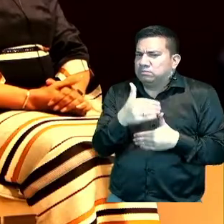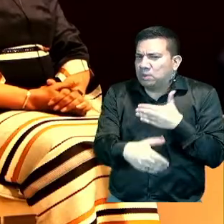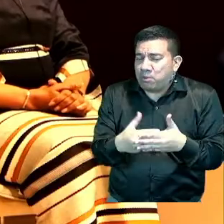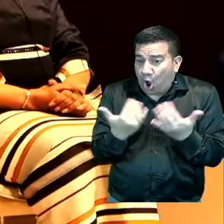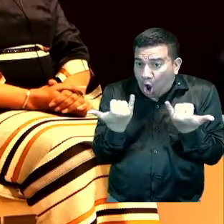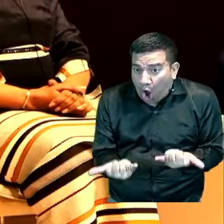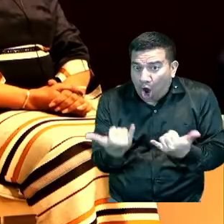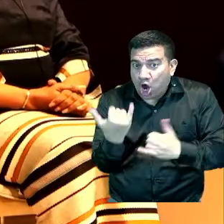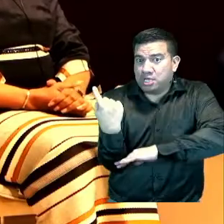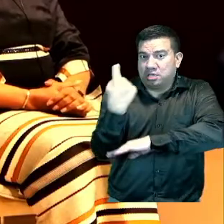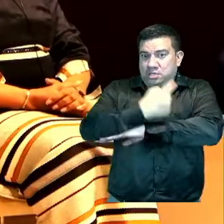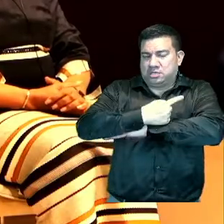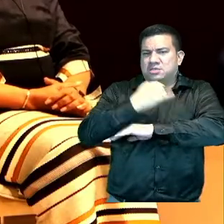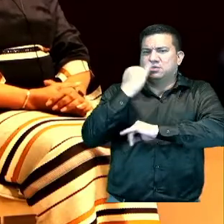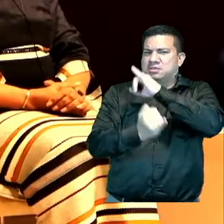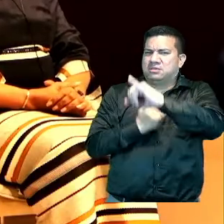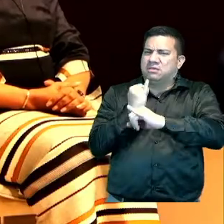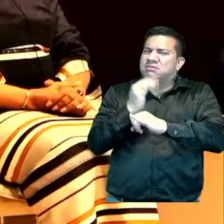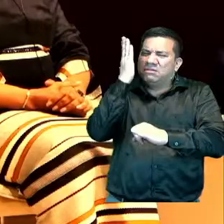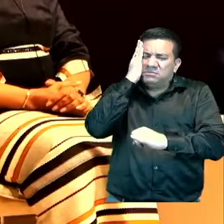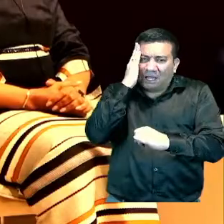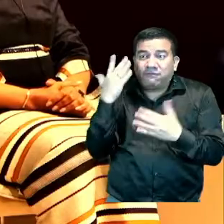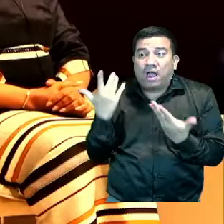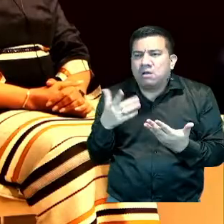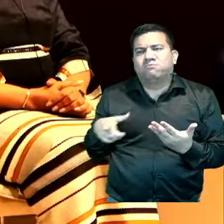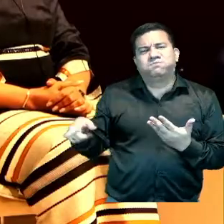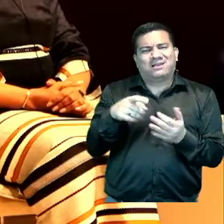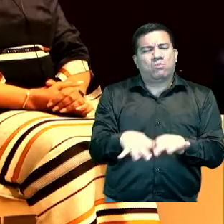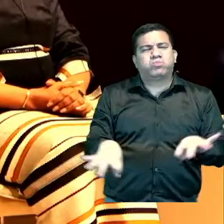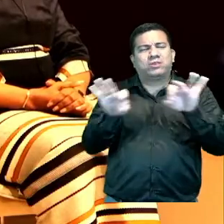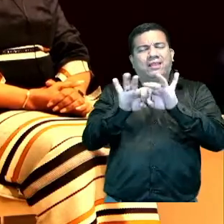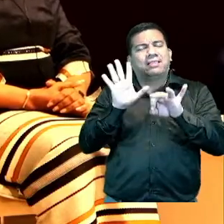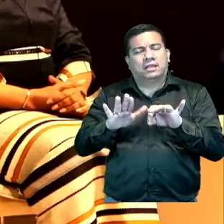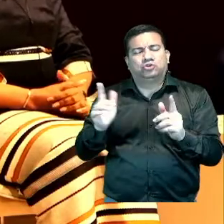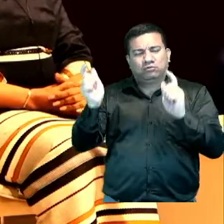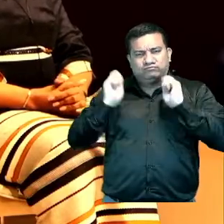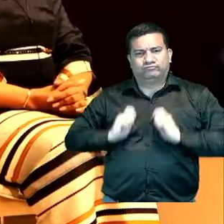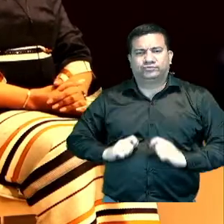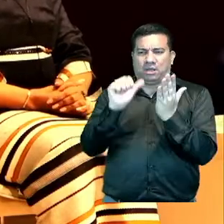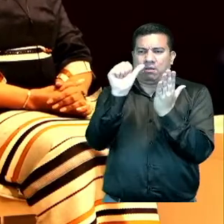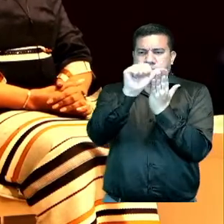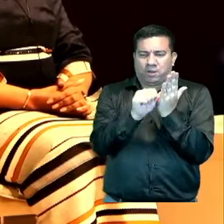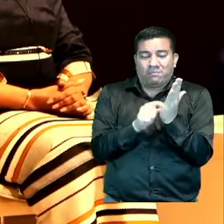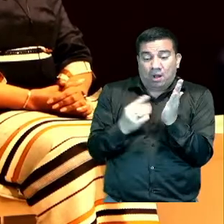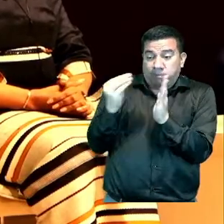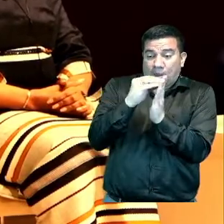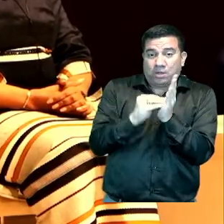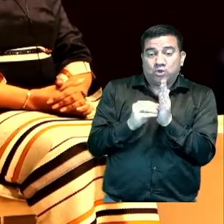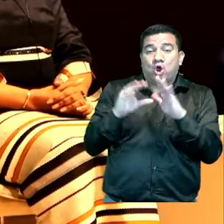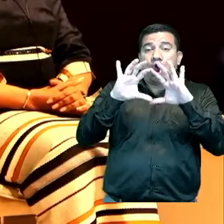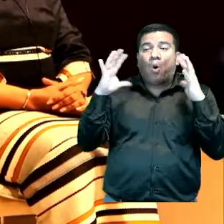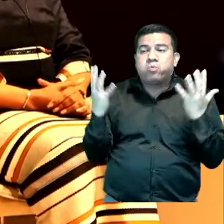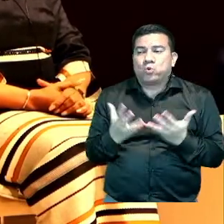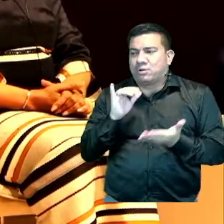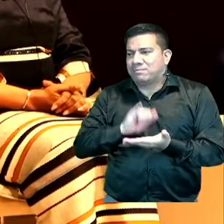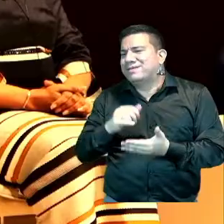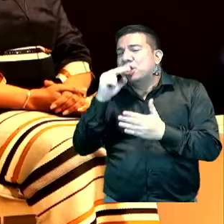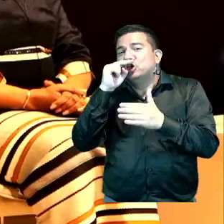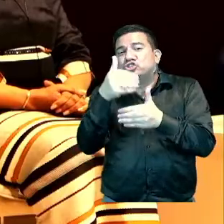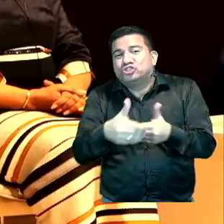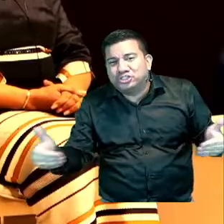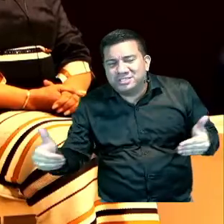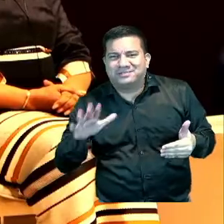to promote this dialogue in pro of the consolidation of a global agenda, in pro